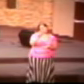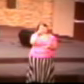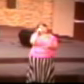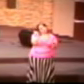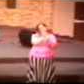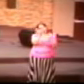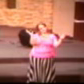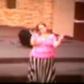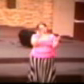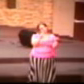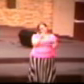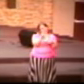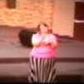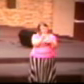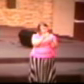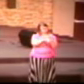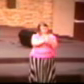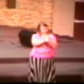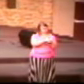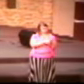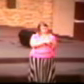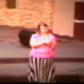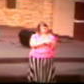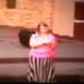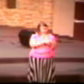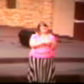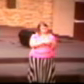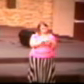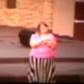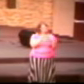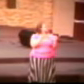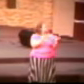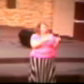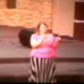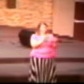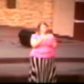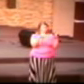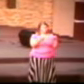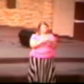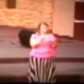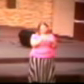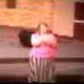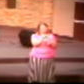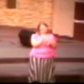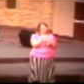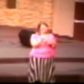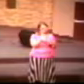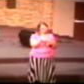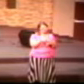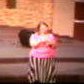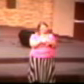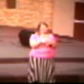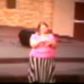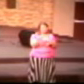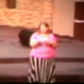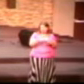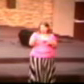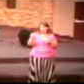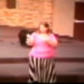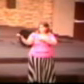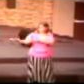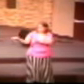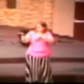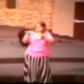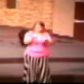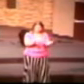Acts chapter 2. It's family style. It's taking what someone else has brought